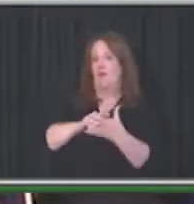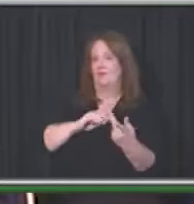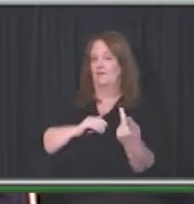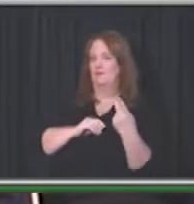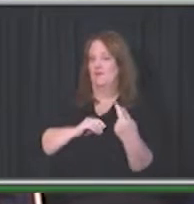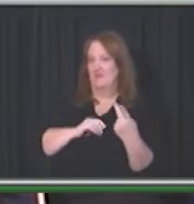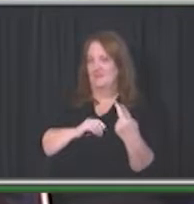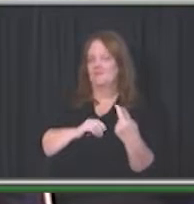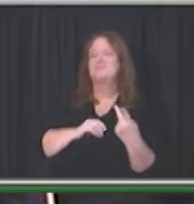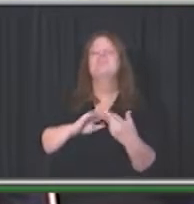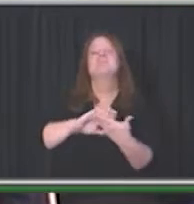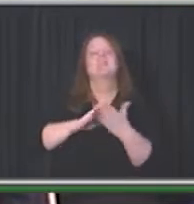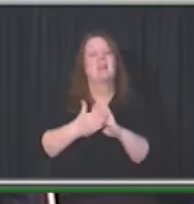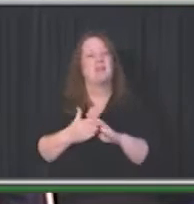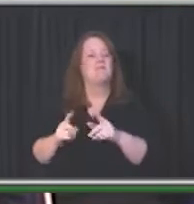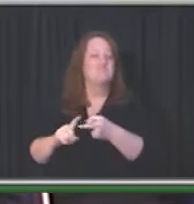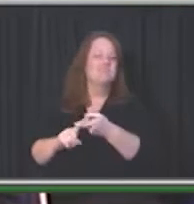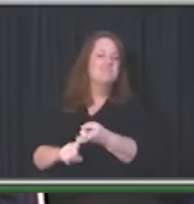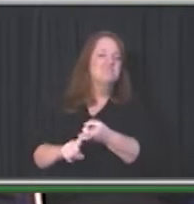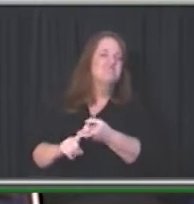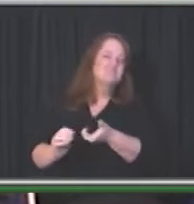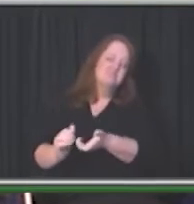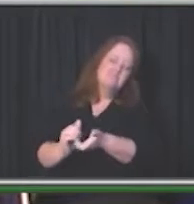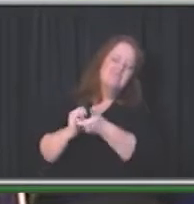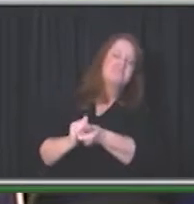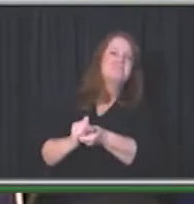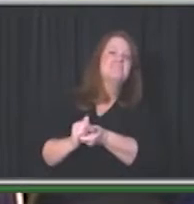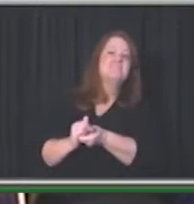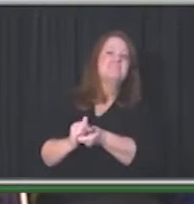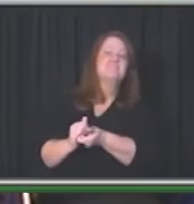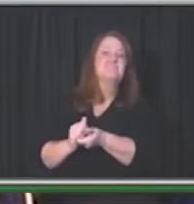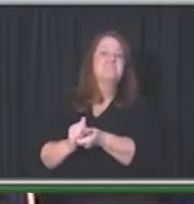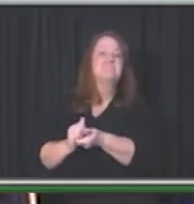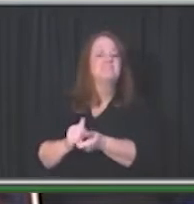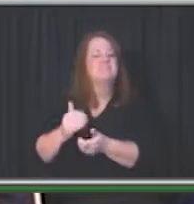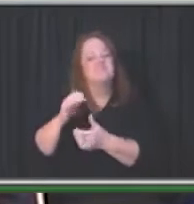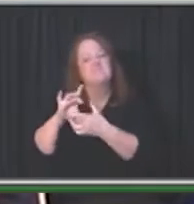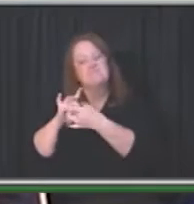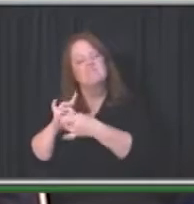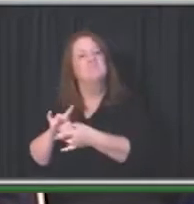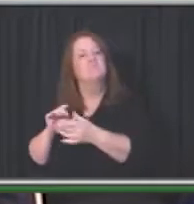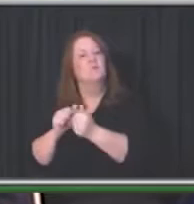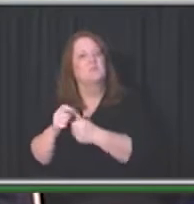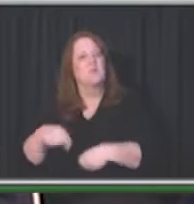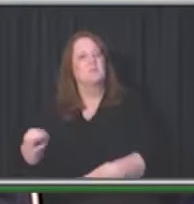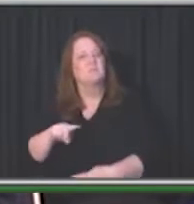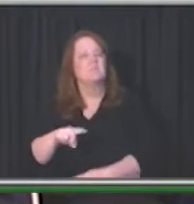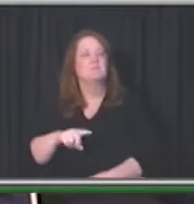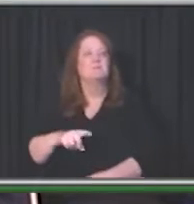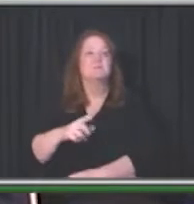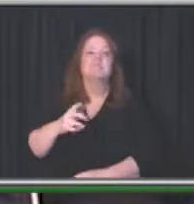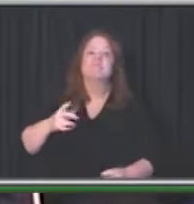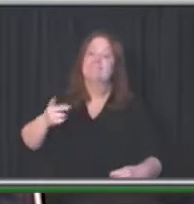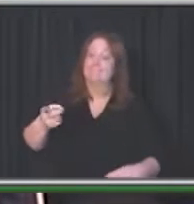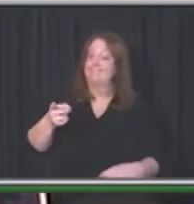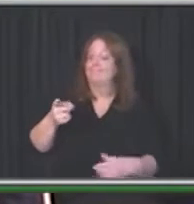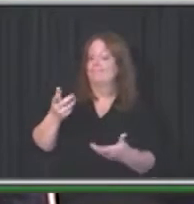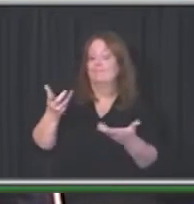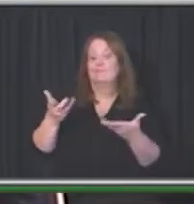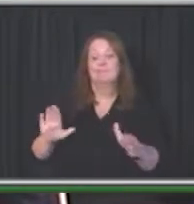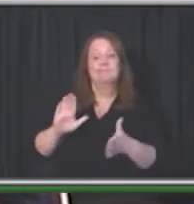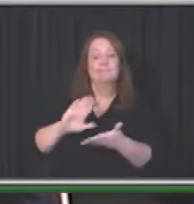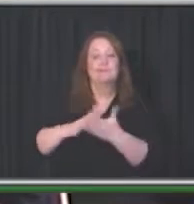have established a strong partnership and a dedicated bond. Once a Hornet, always a